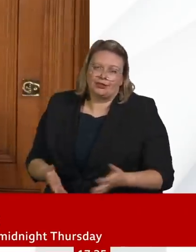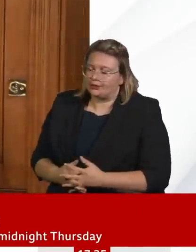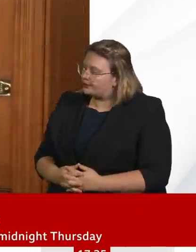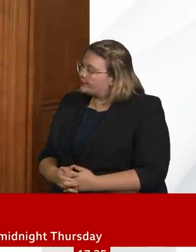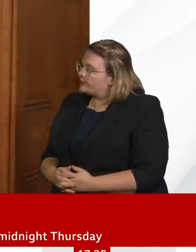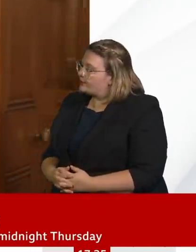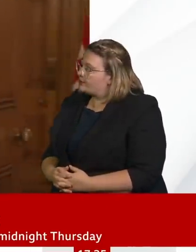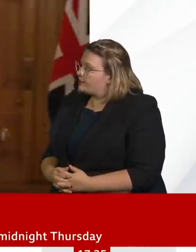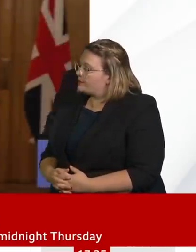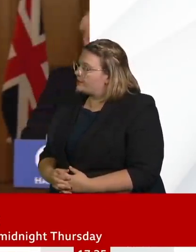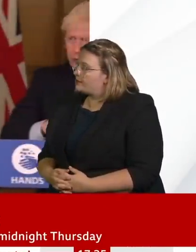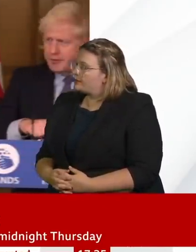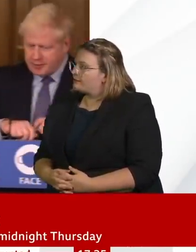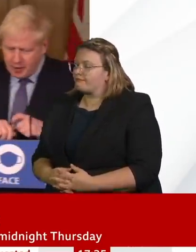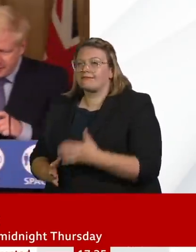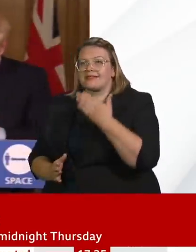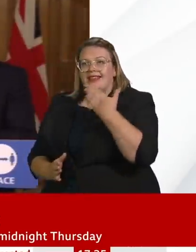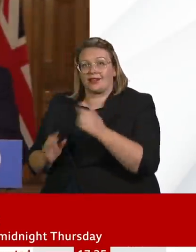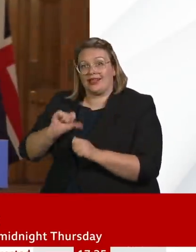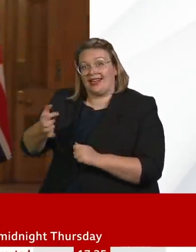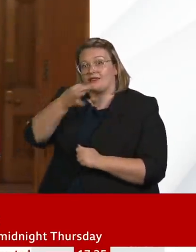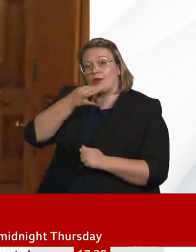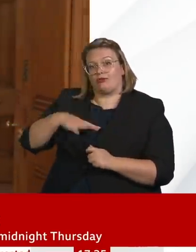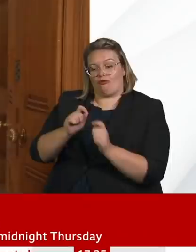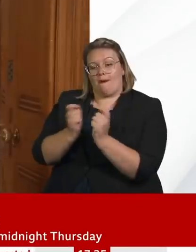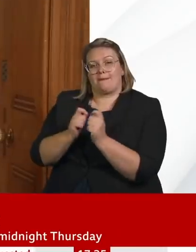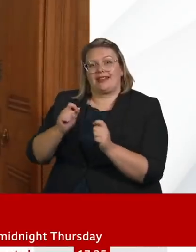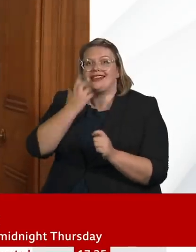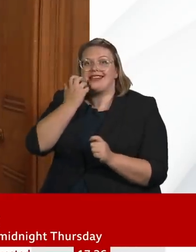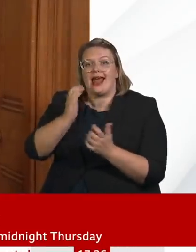much, JVT. Thank you, Tom. Jason Groves of the Daily Mail.